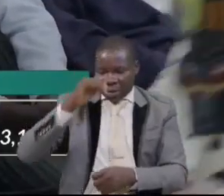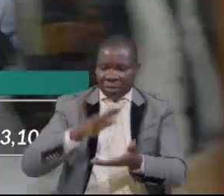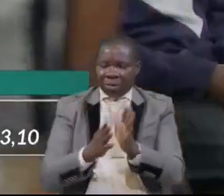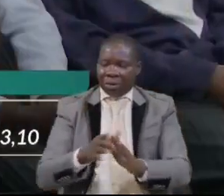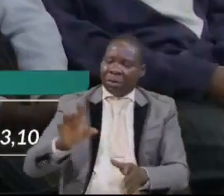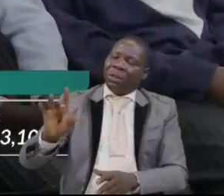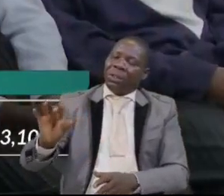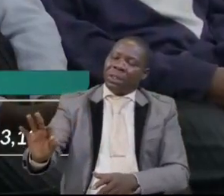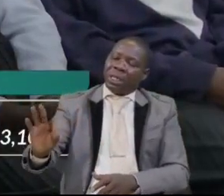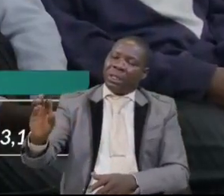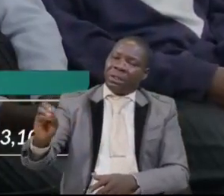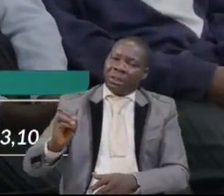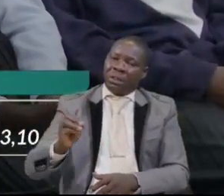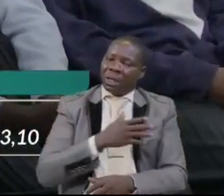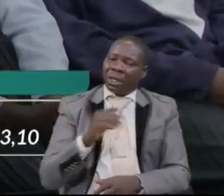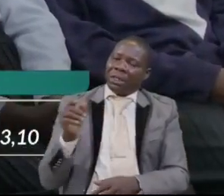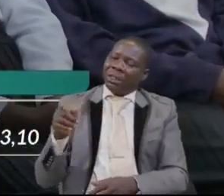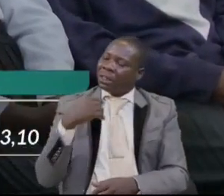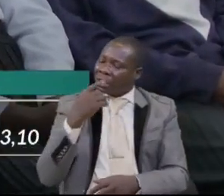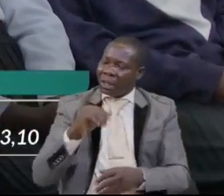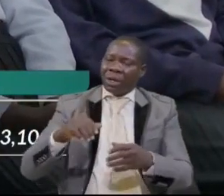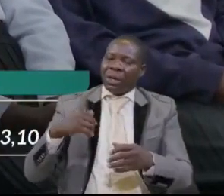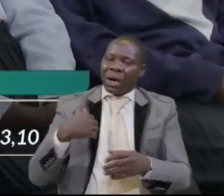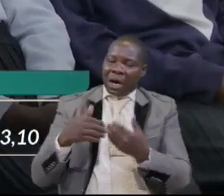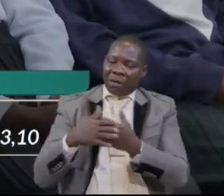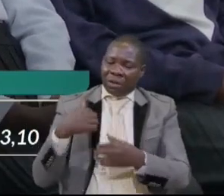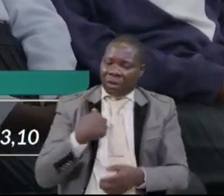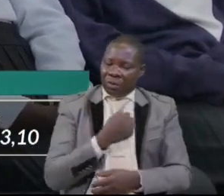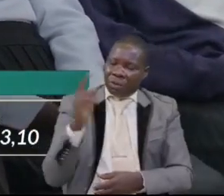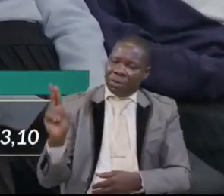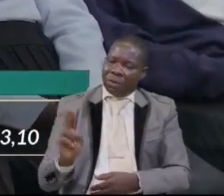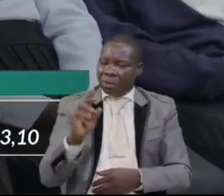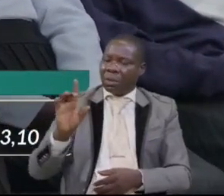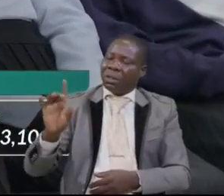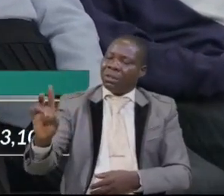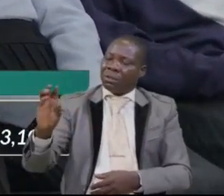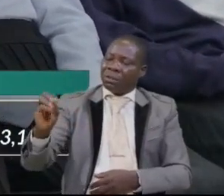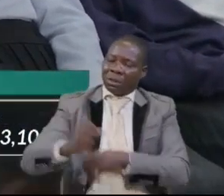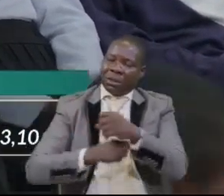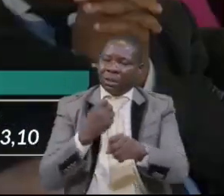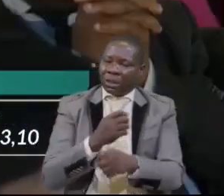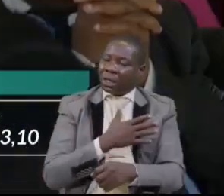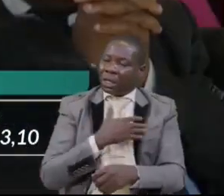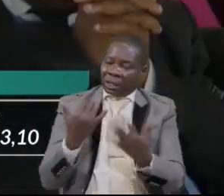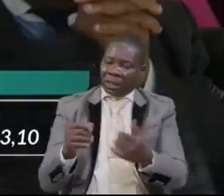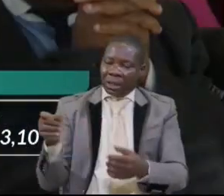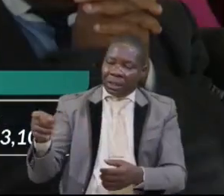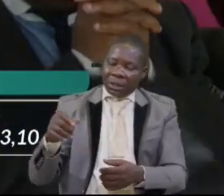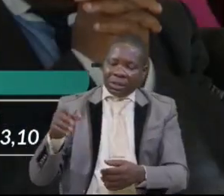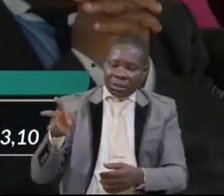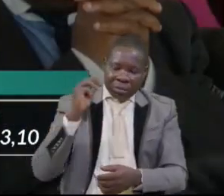after was spent 70 years there and it's about 19 now he says I